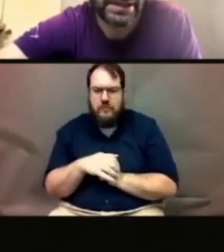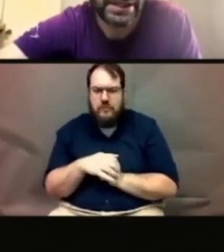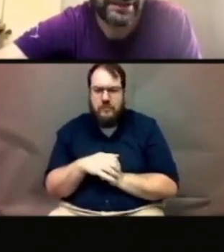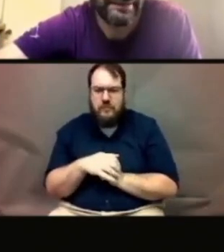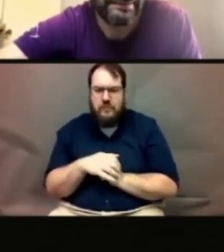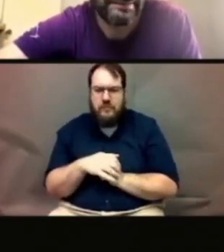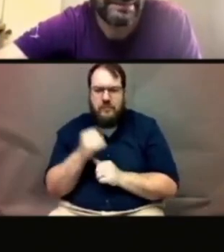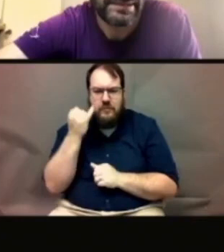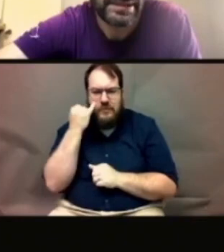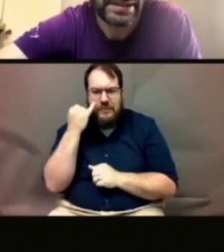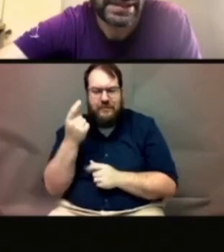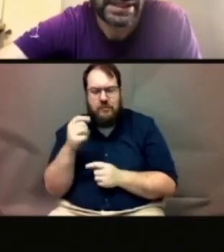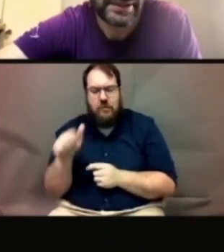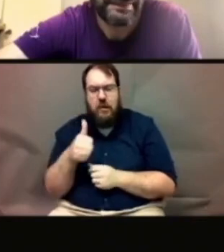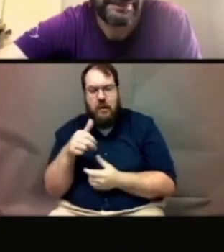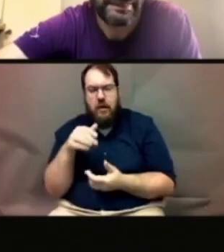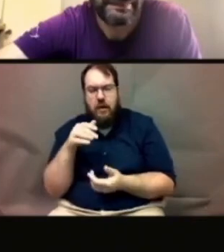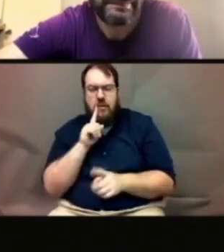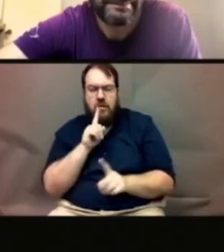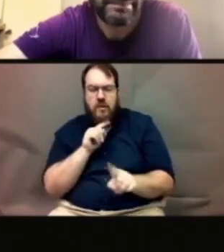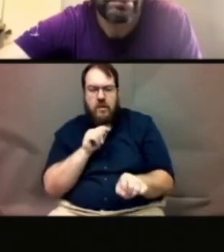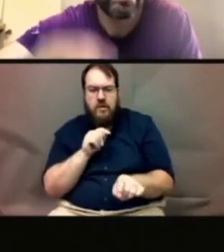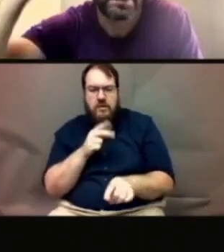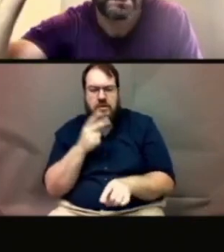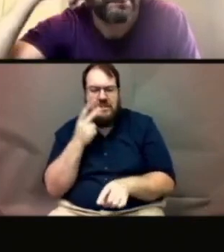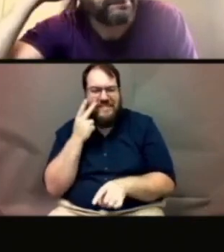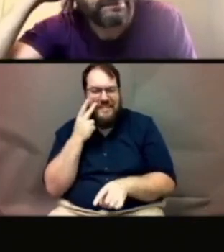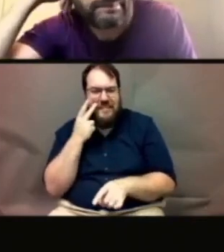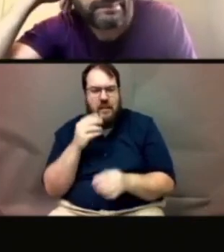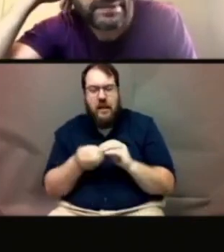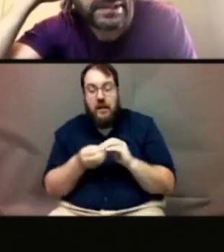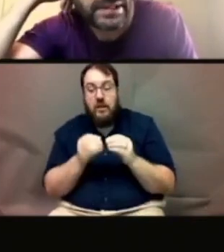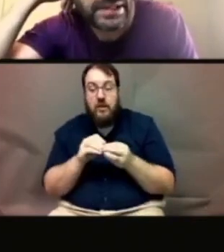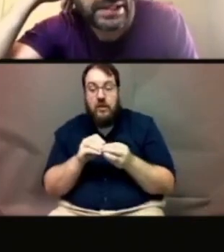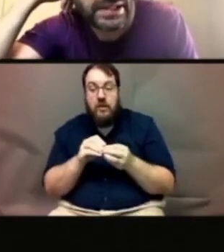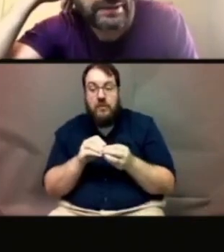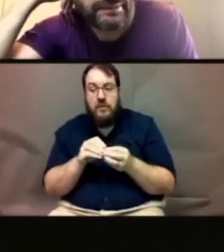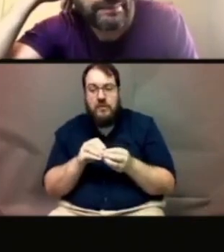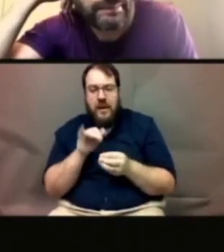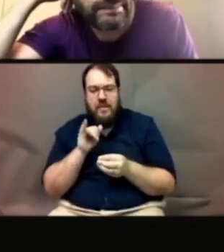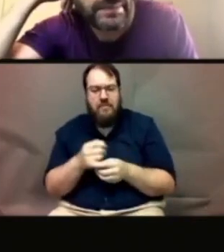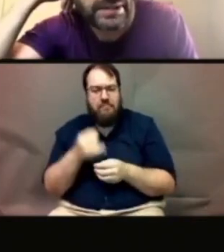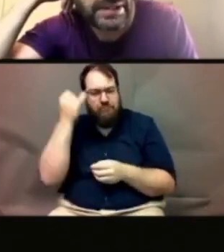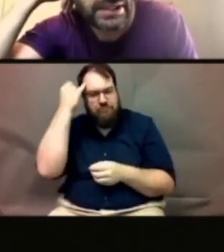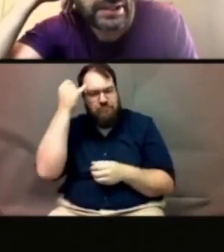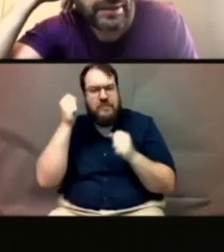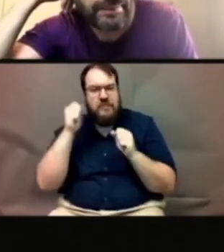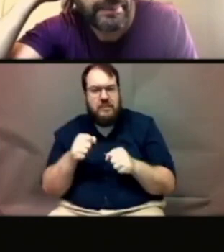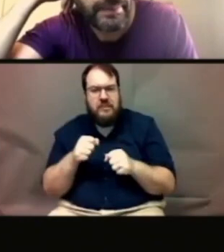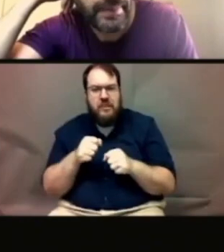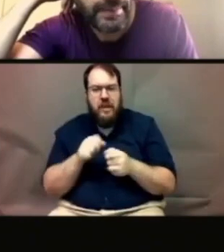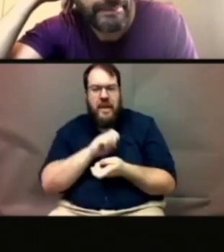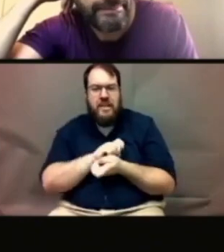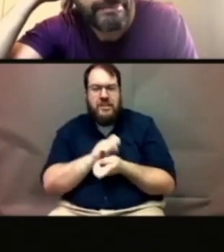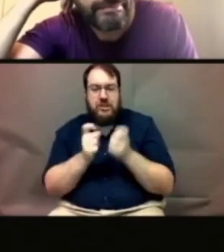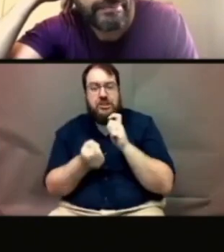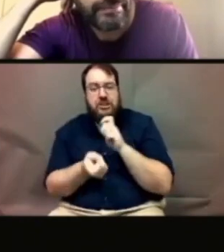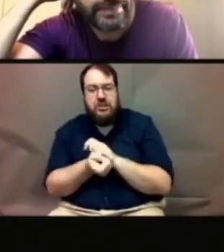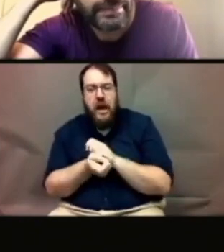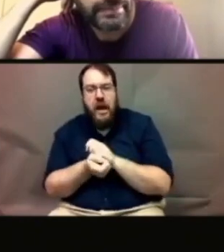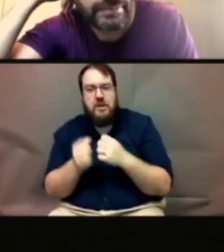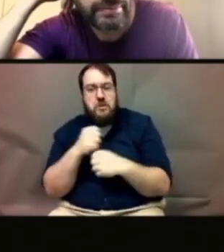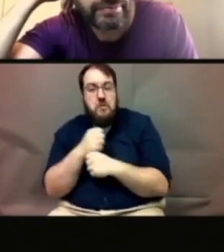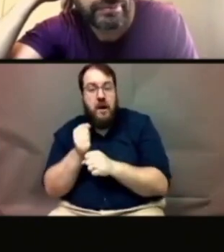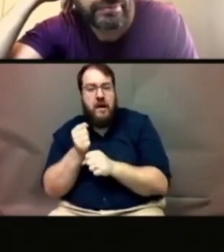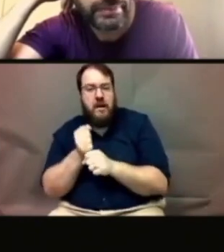do the other inputs here, you can see it's saying that like the numbers, and that's just the idea that you can remap Makey Makey to be